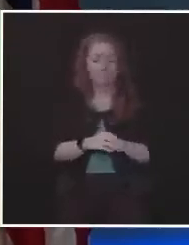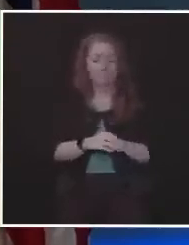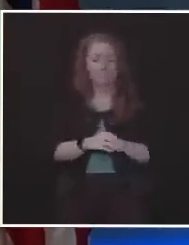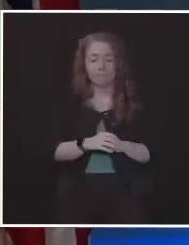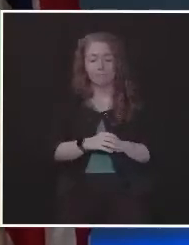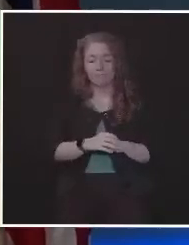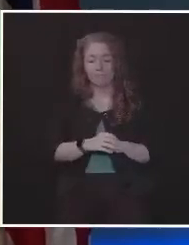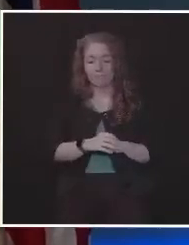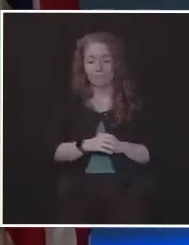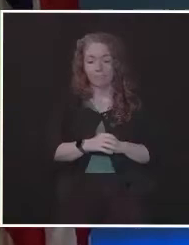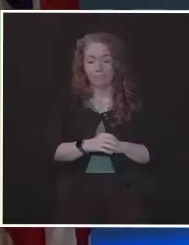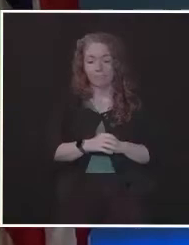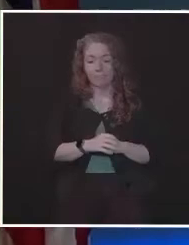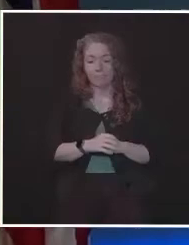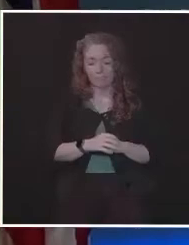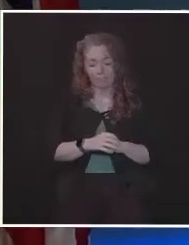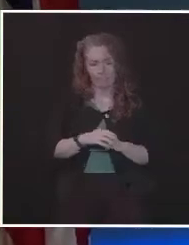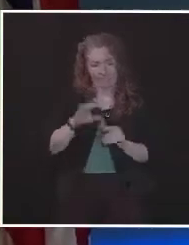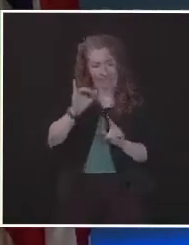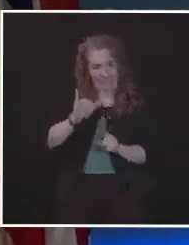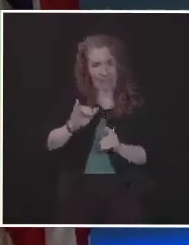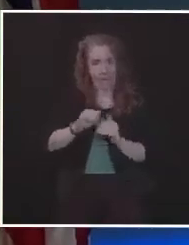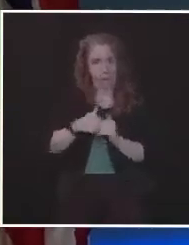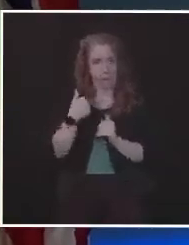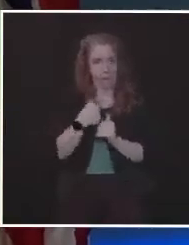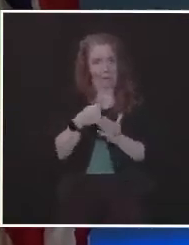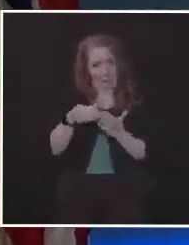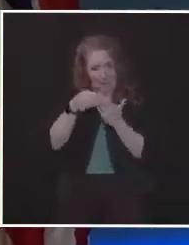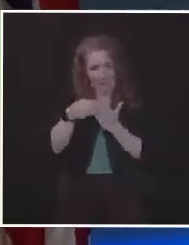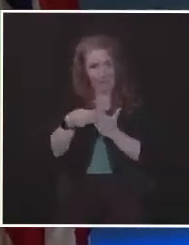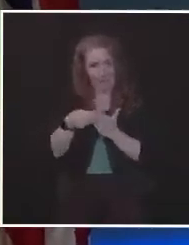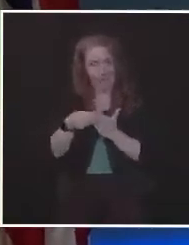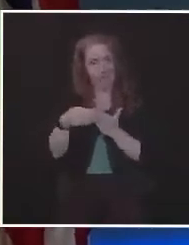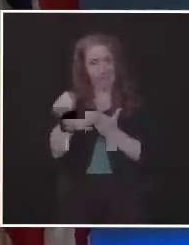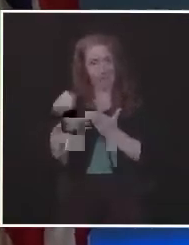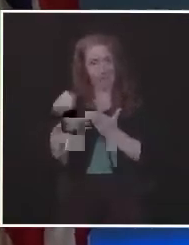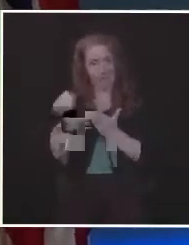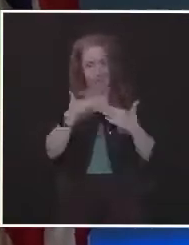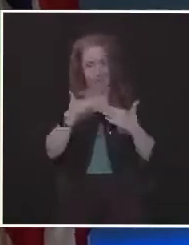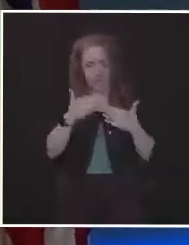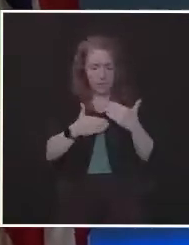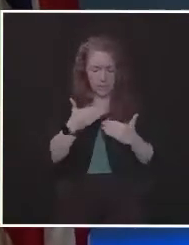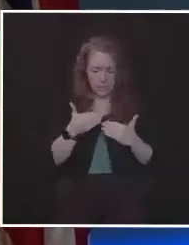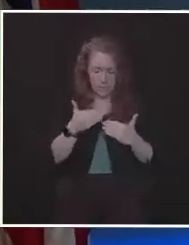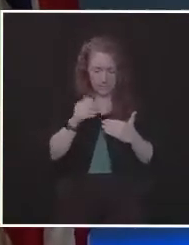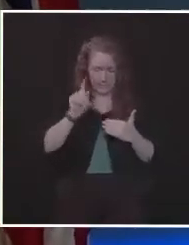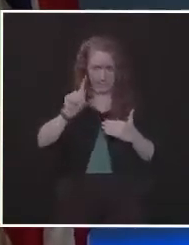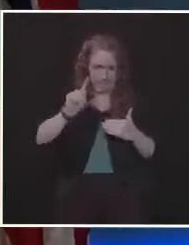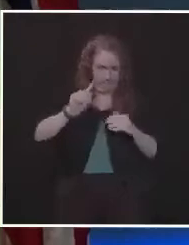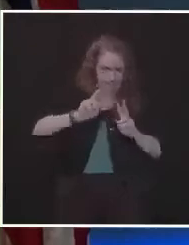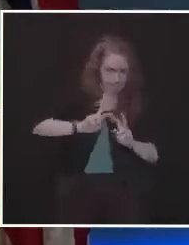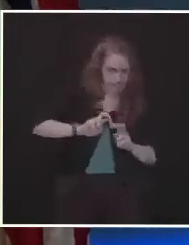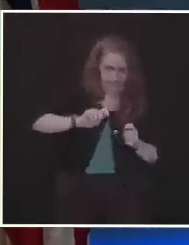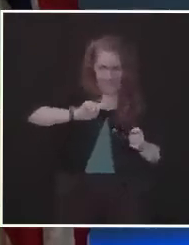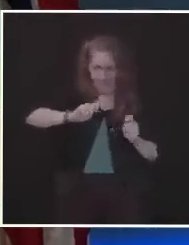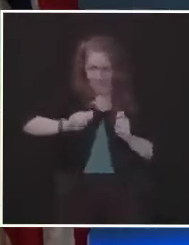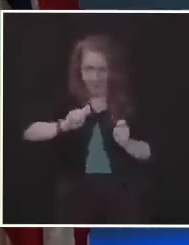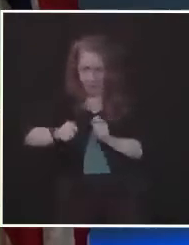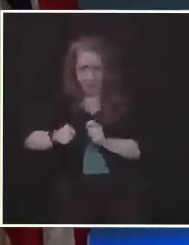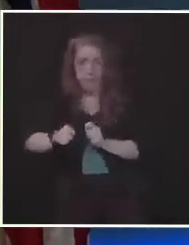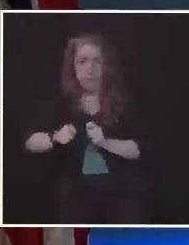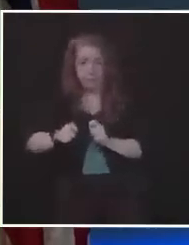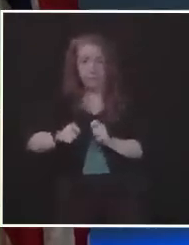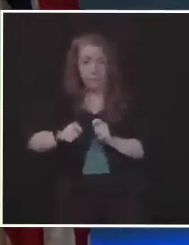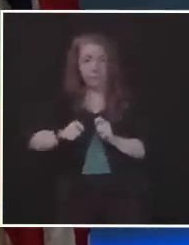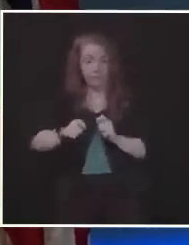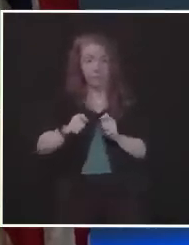This is how we lead. We evolve by how we work. We